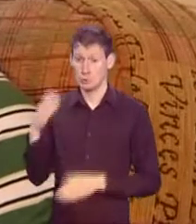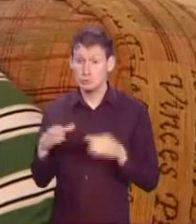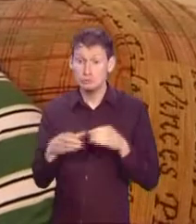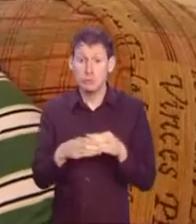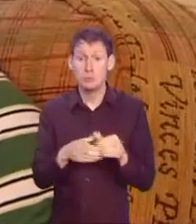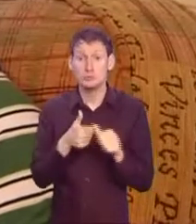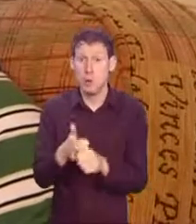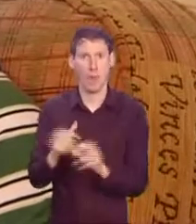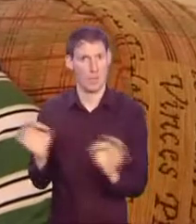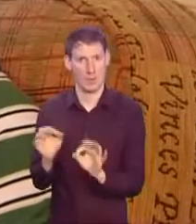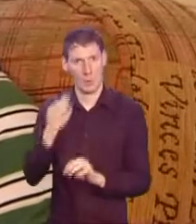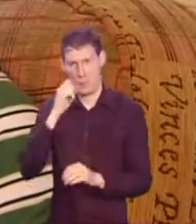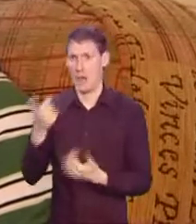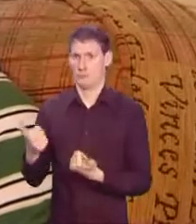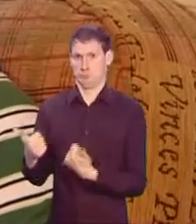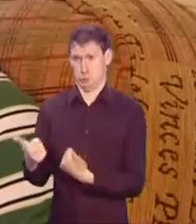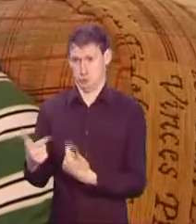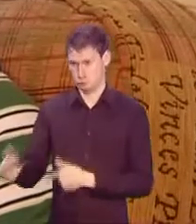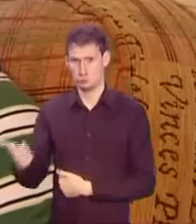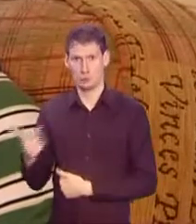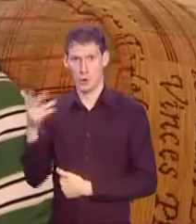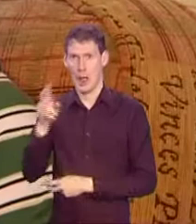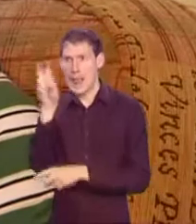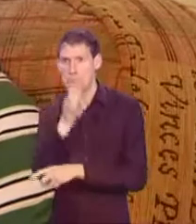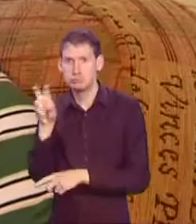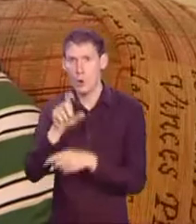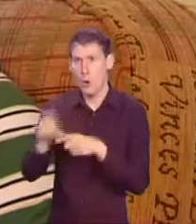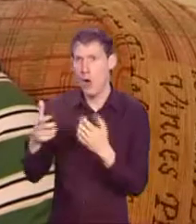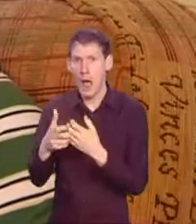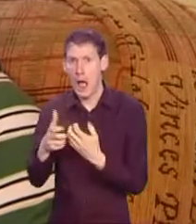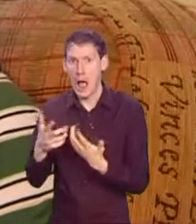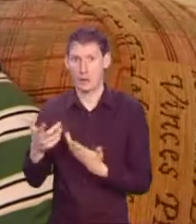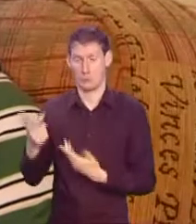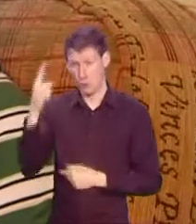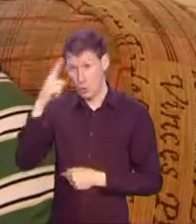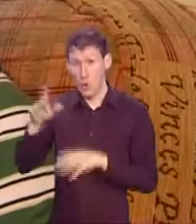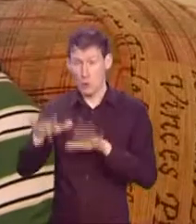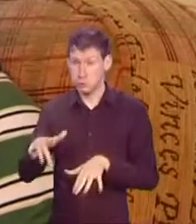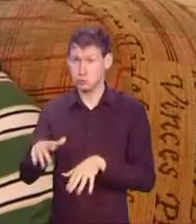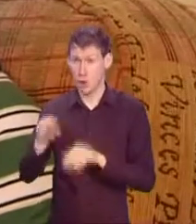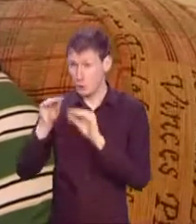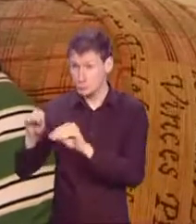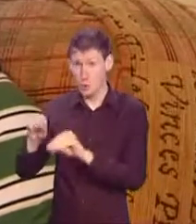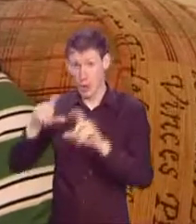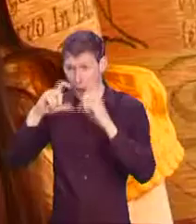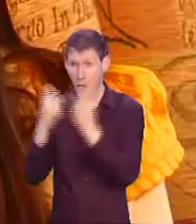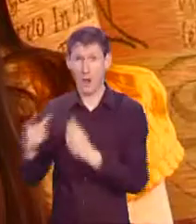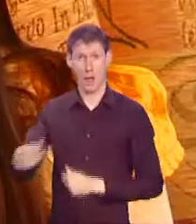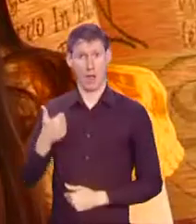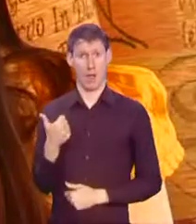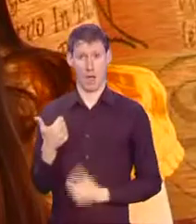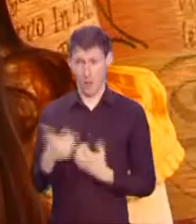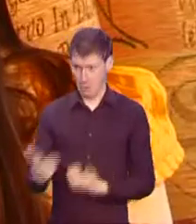support group wasn't there, whereas now you go to lip reading classes, and who'd have thought that you would learn to use the